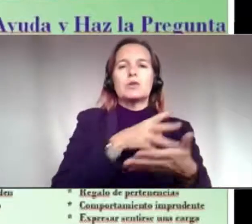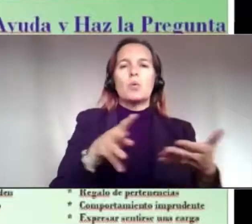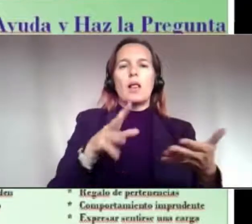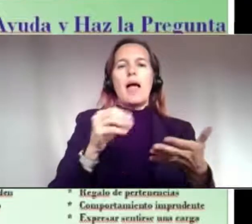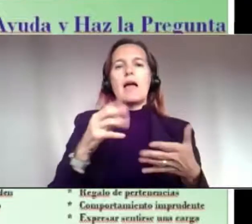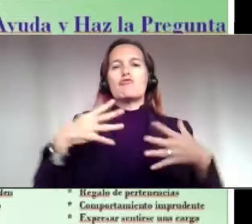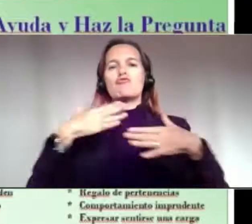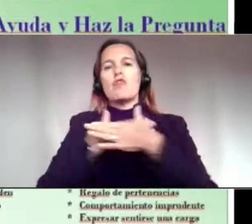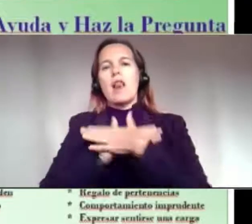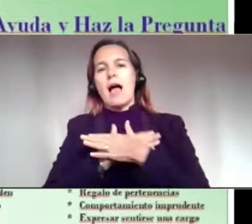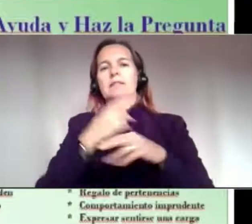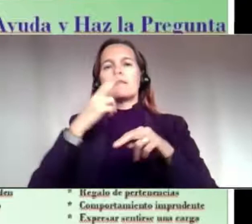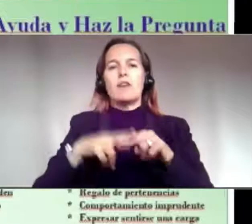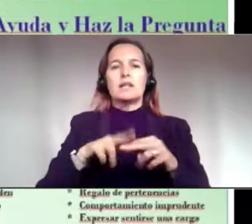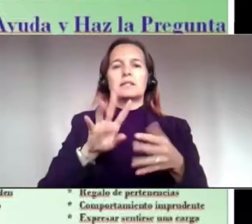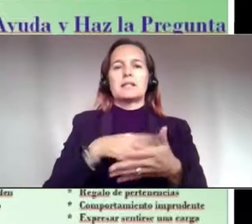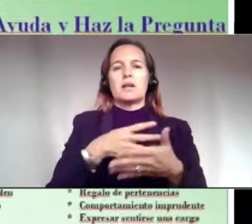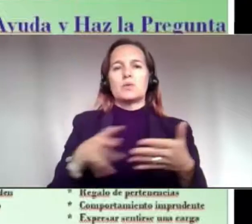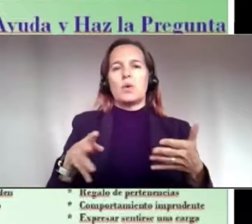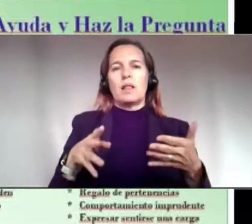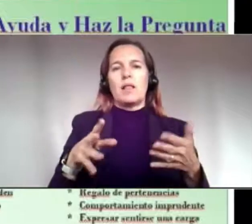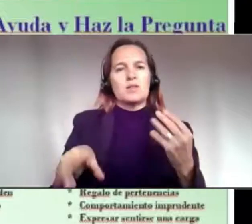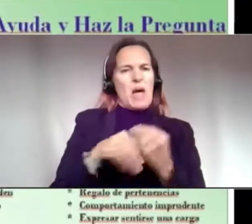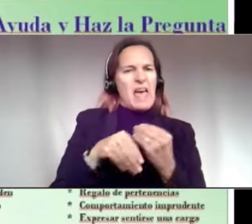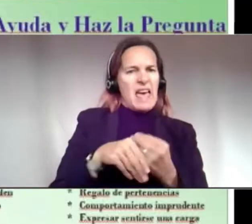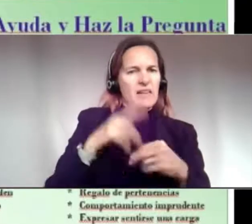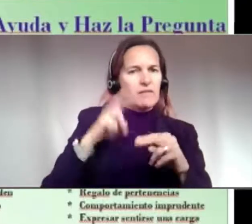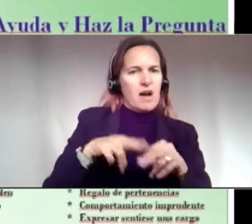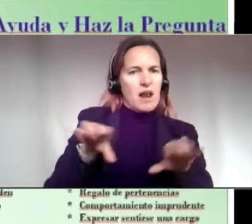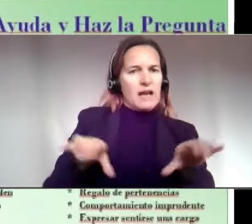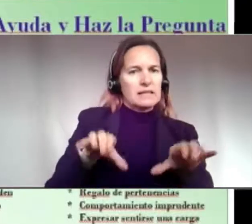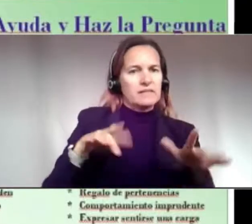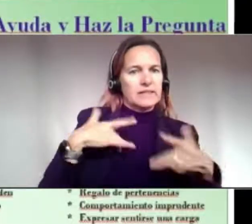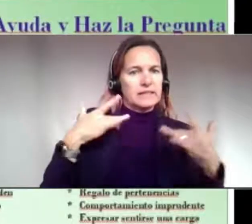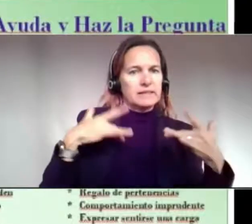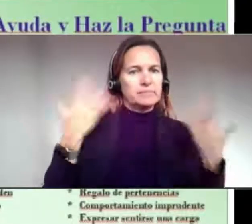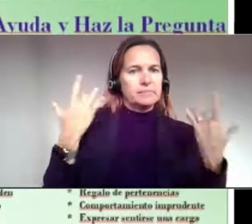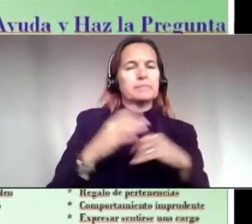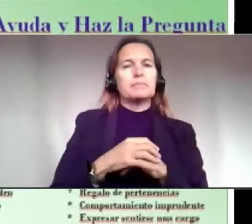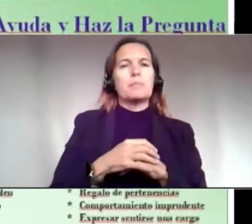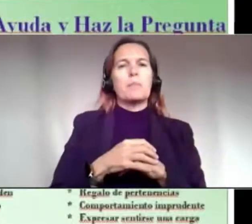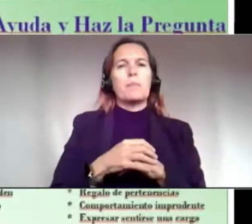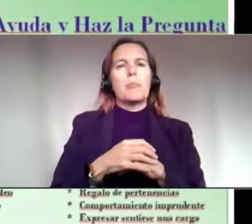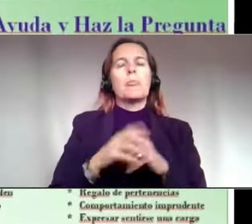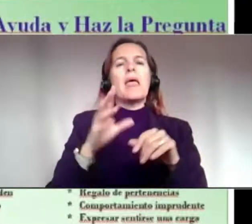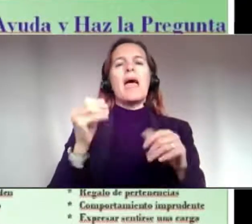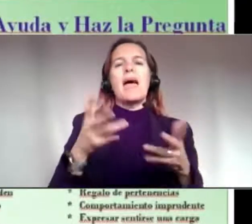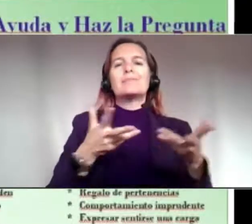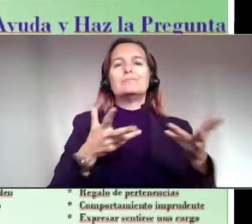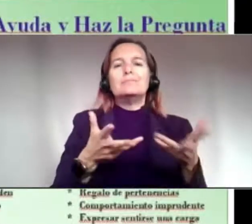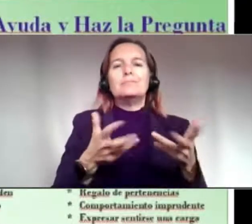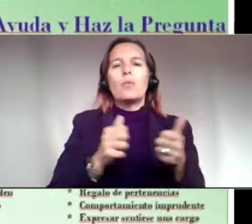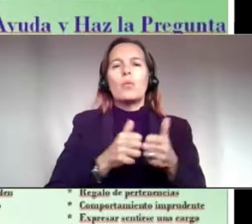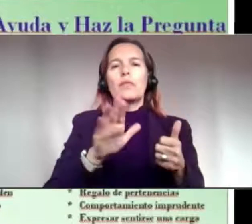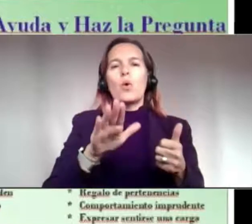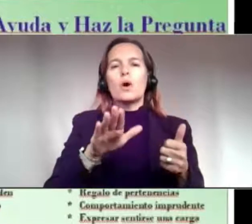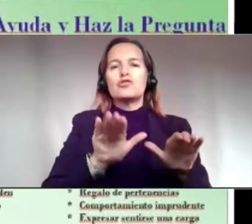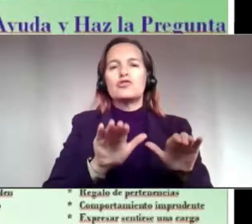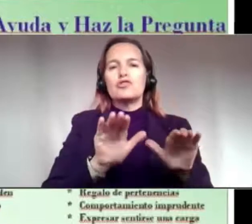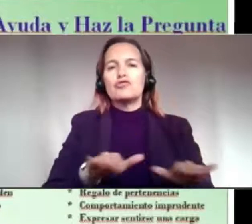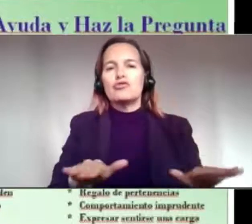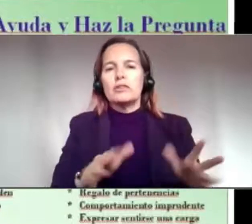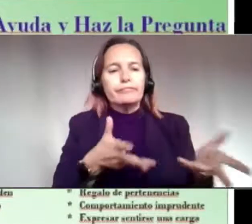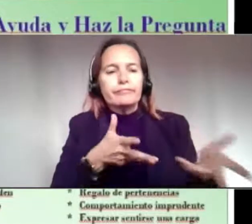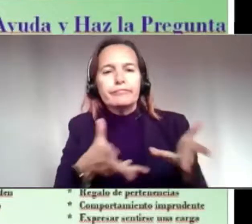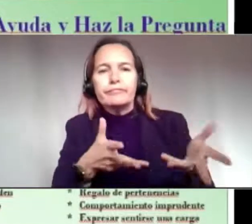so that it's not all just learning. Make sure you add those fun activities in there. And spending time with your child in meaningful activities.